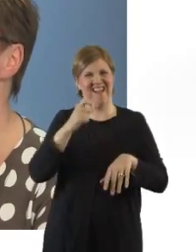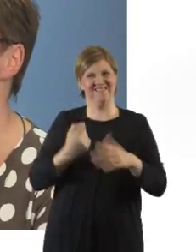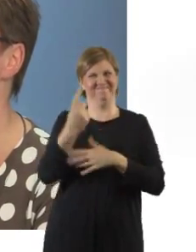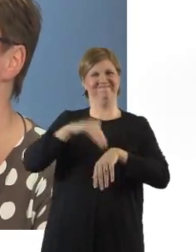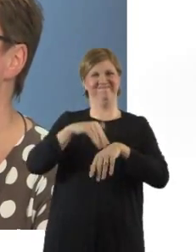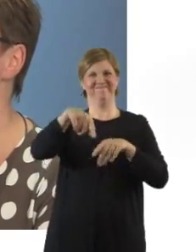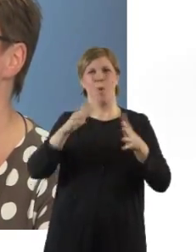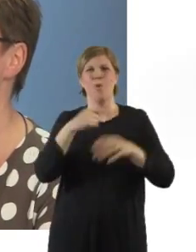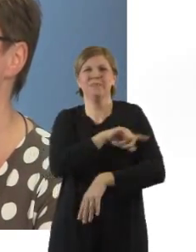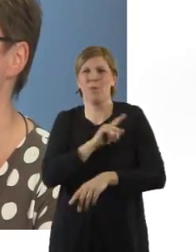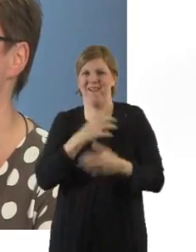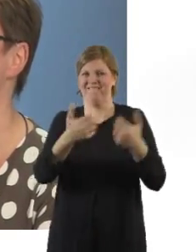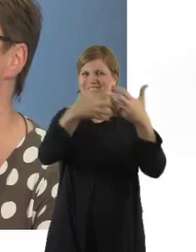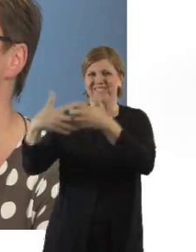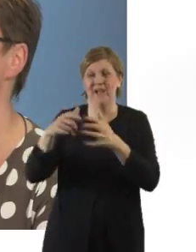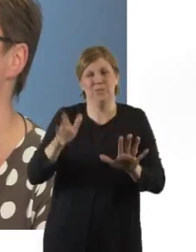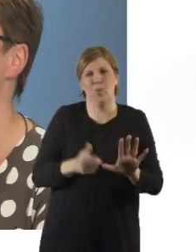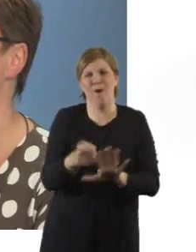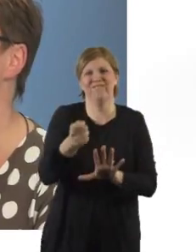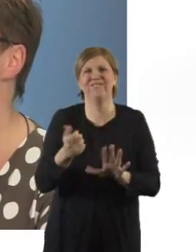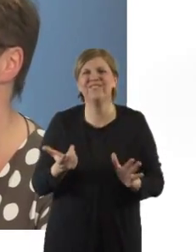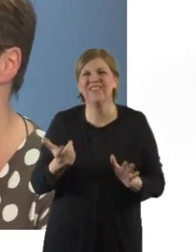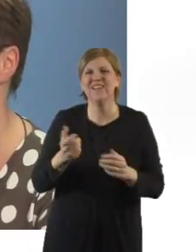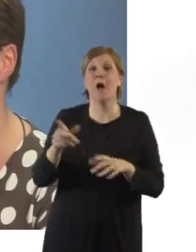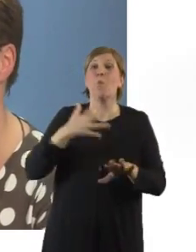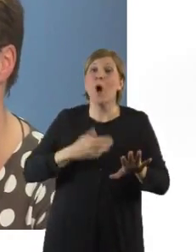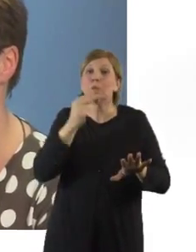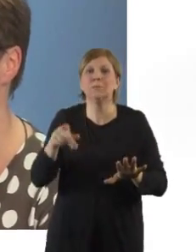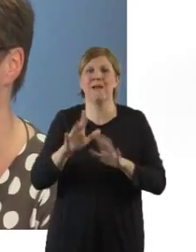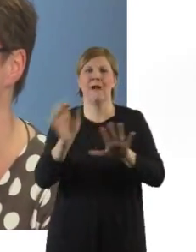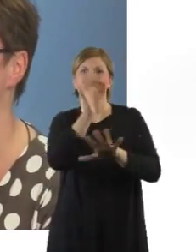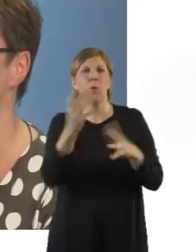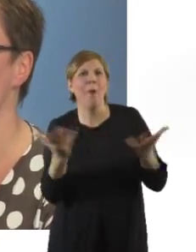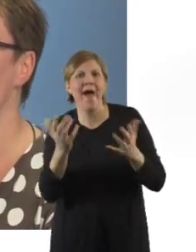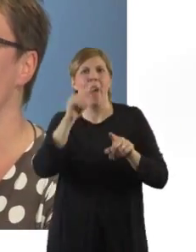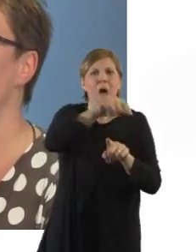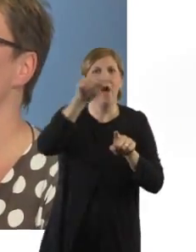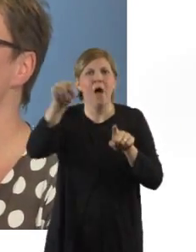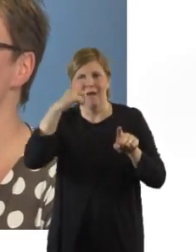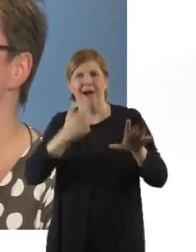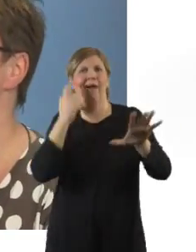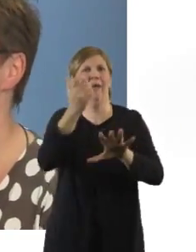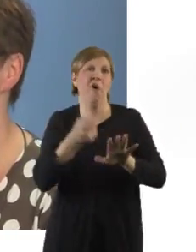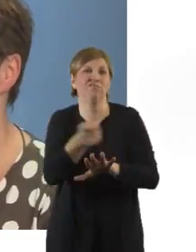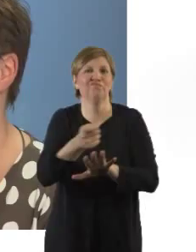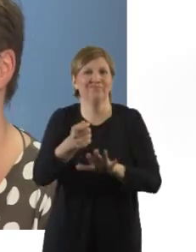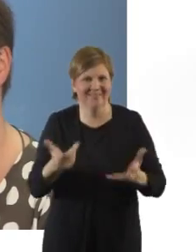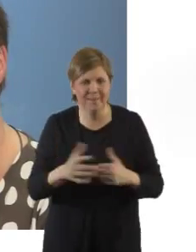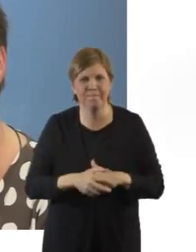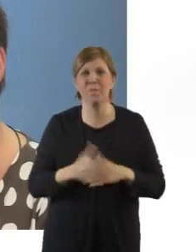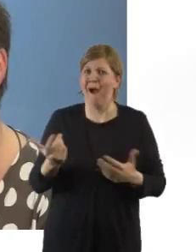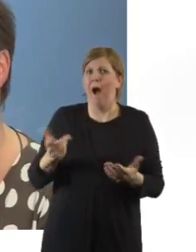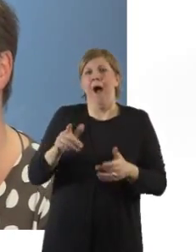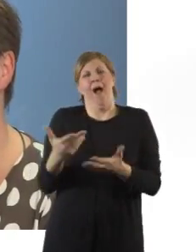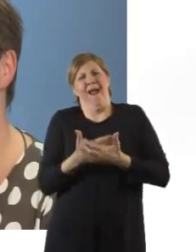where you can use them, and you should ask the staff where these are and only use them in those places. Having a baby can be a very happy